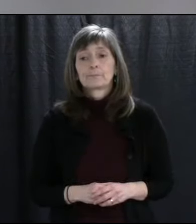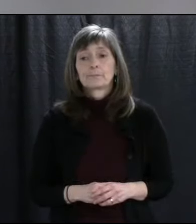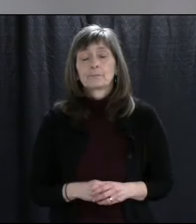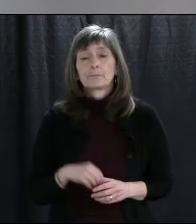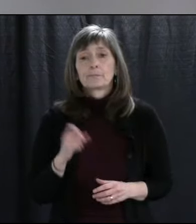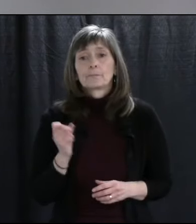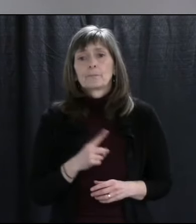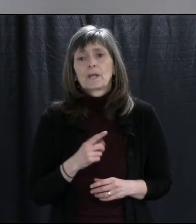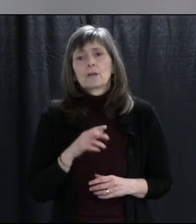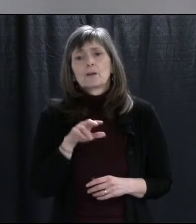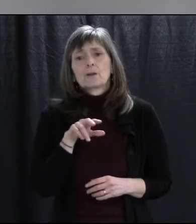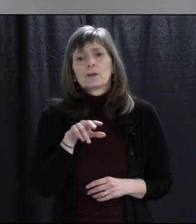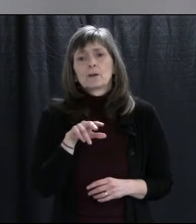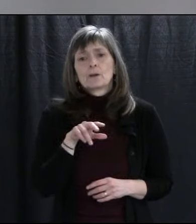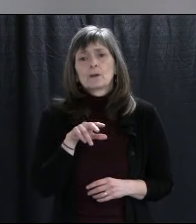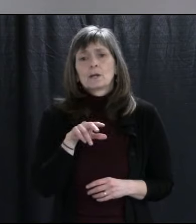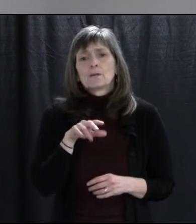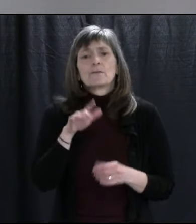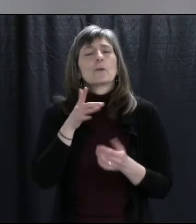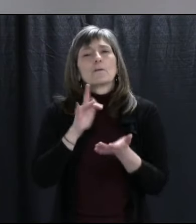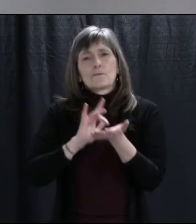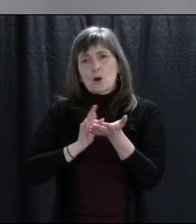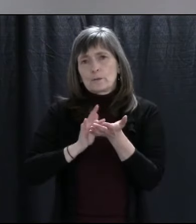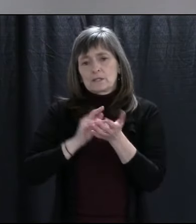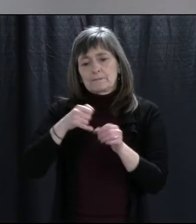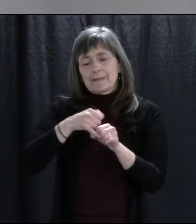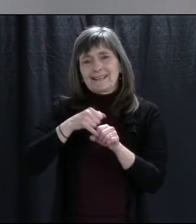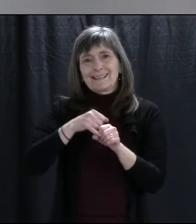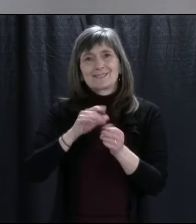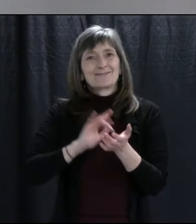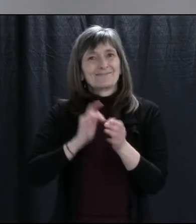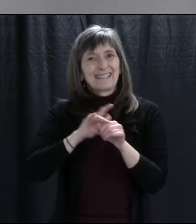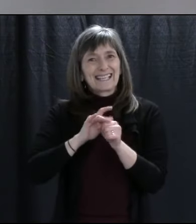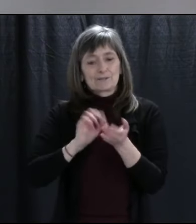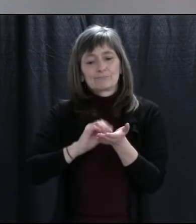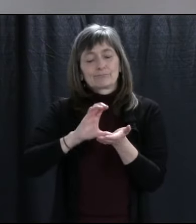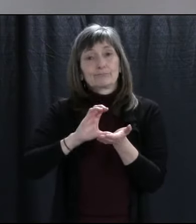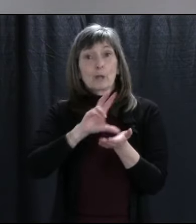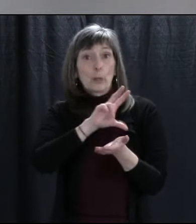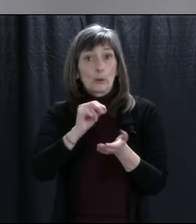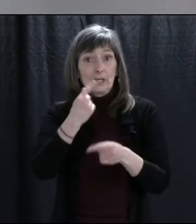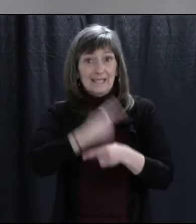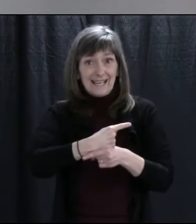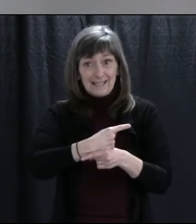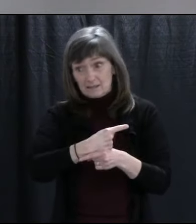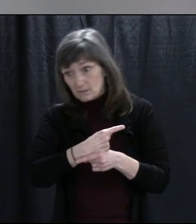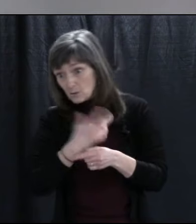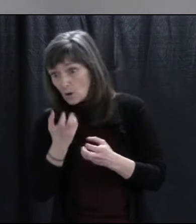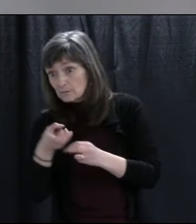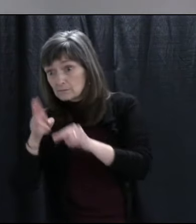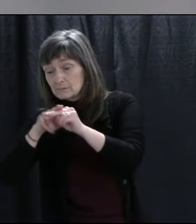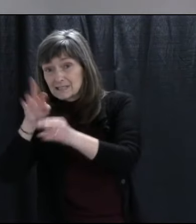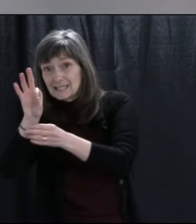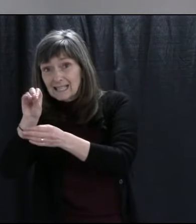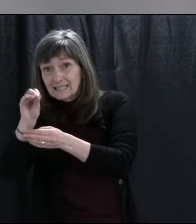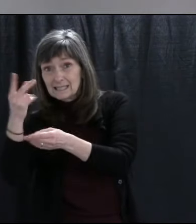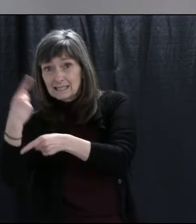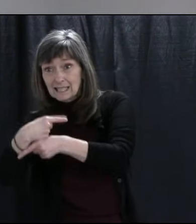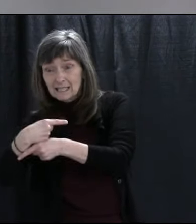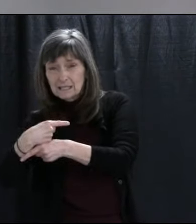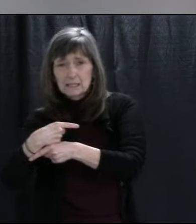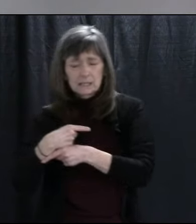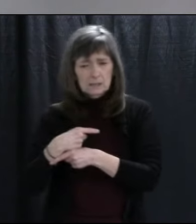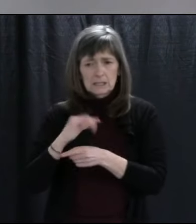30-day pharmacy refills having been shortened from 90 days. We're seeing the dispensing fees